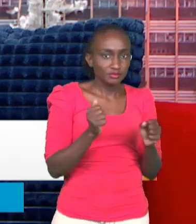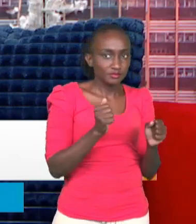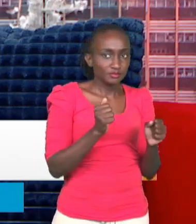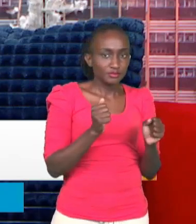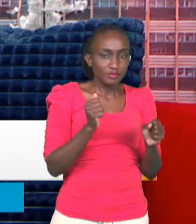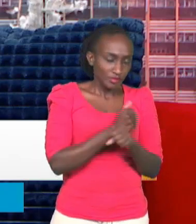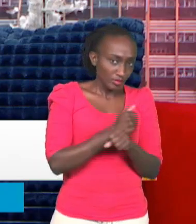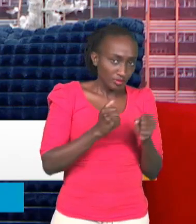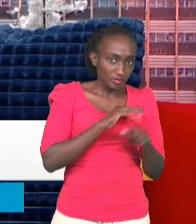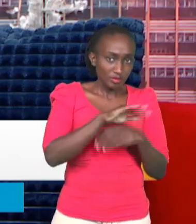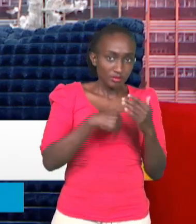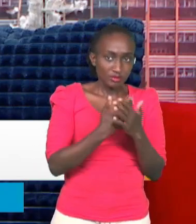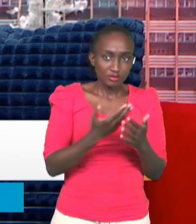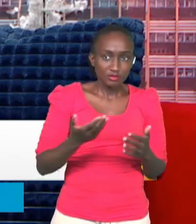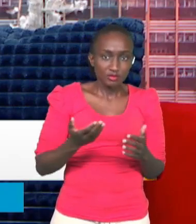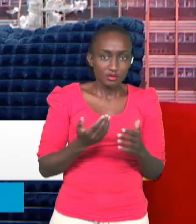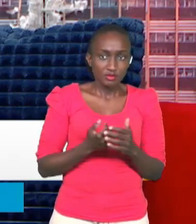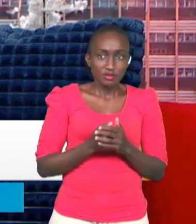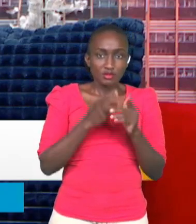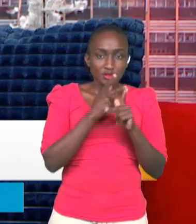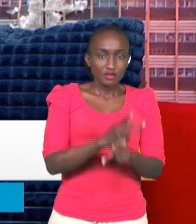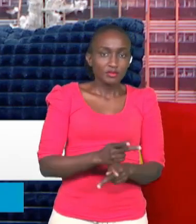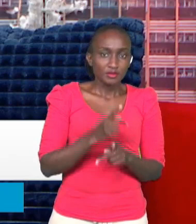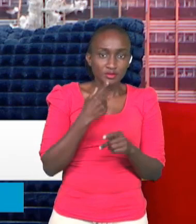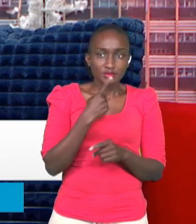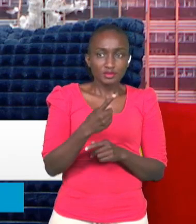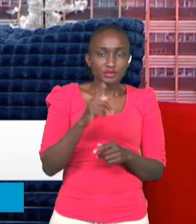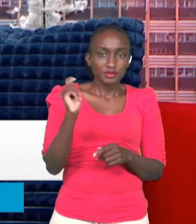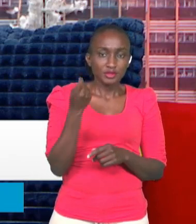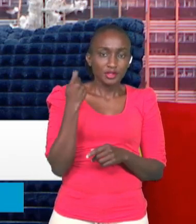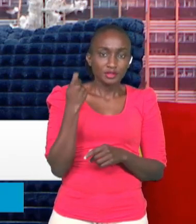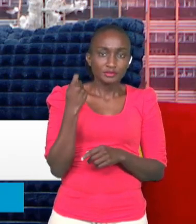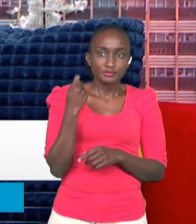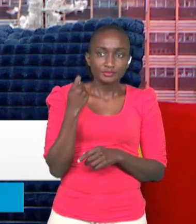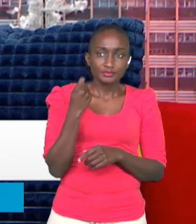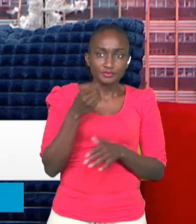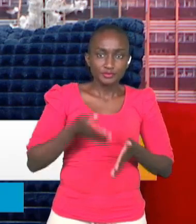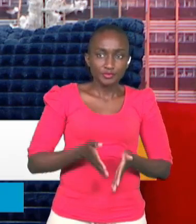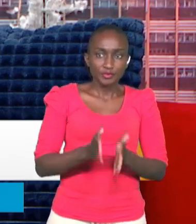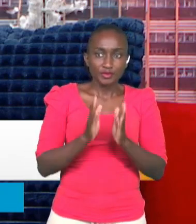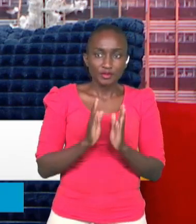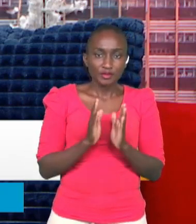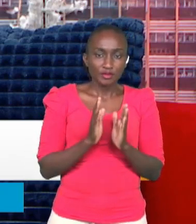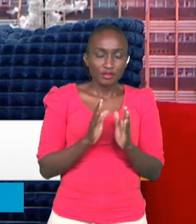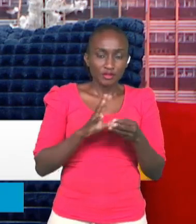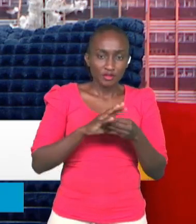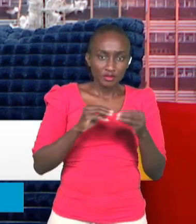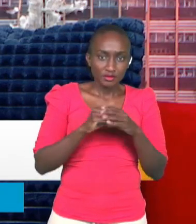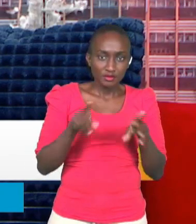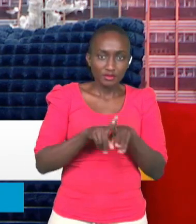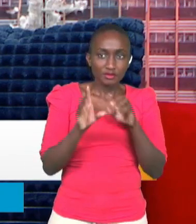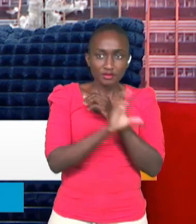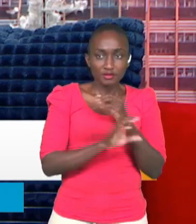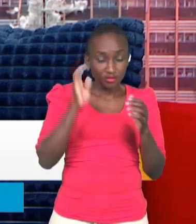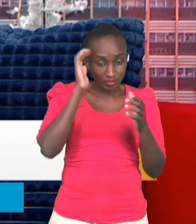things, Nick, I'll tell you, like I keep on emphasizing, Kenya, we the way we are shaped as a country, we believe in religion. We yeah.